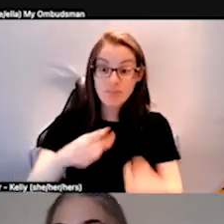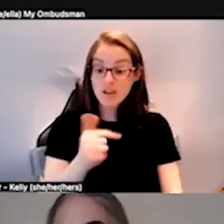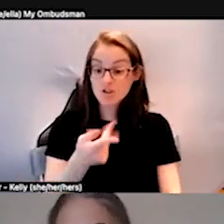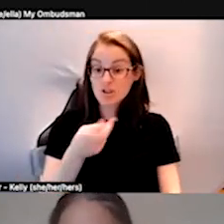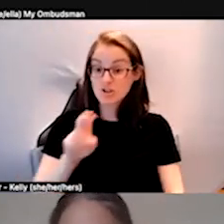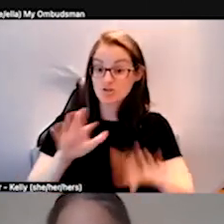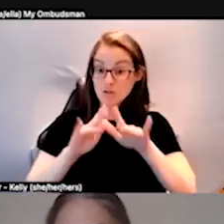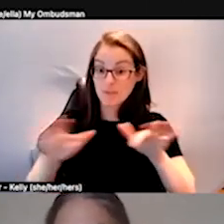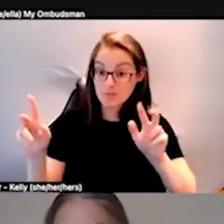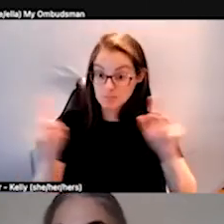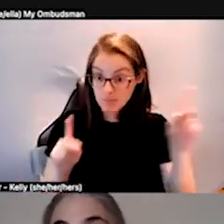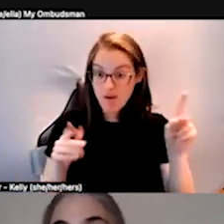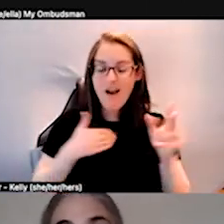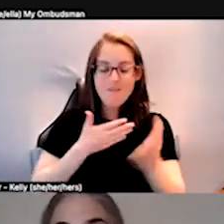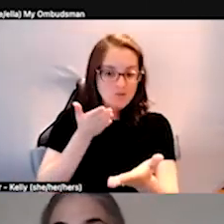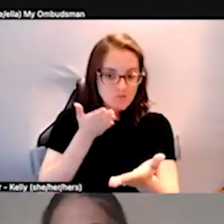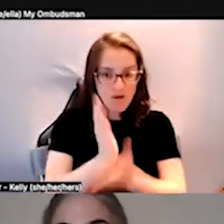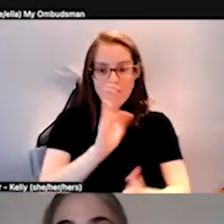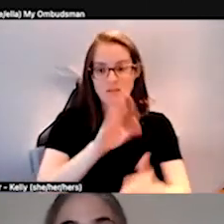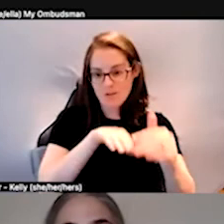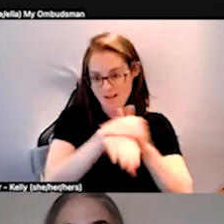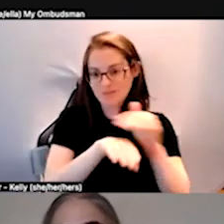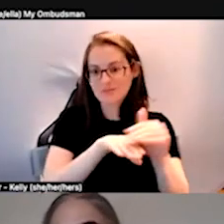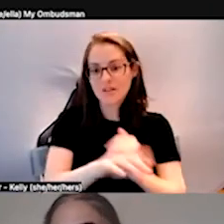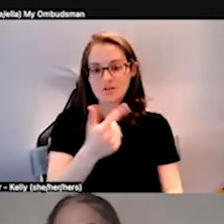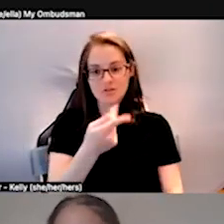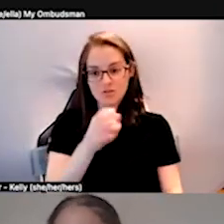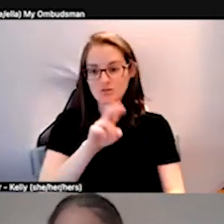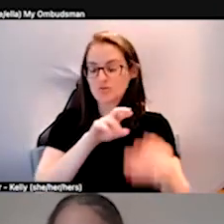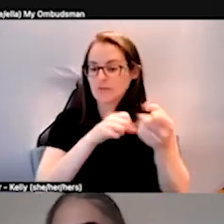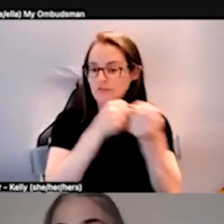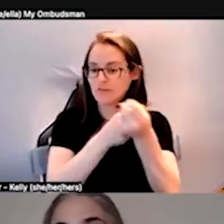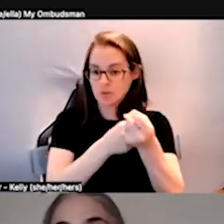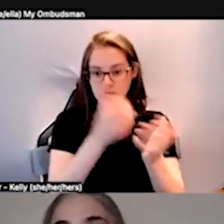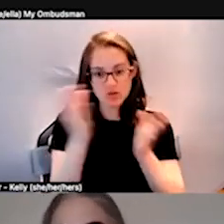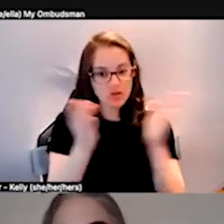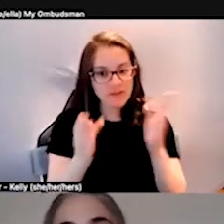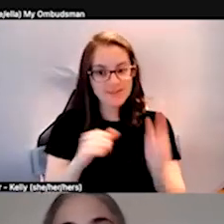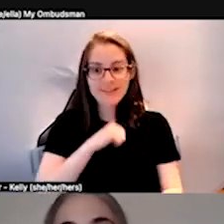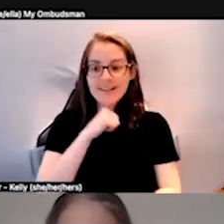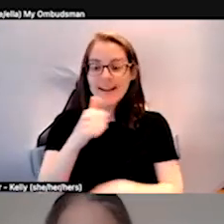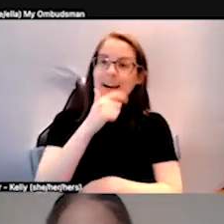affirming healthcare services. It is not something that is viewed as optional. It is a right that people have here